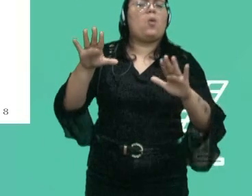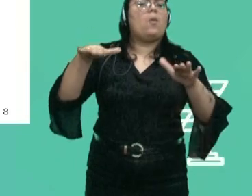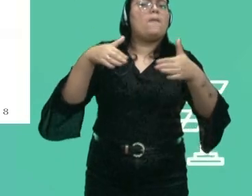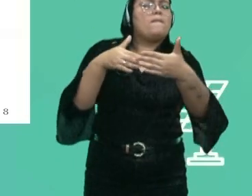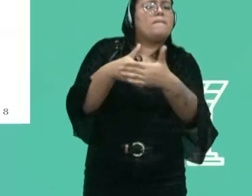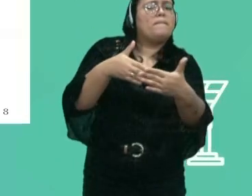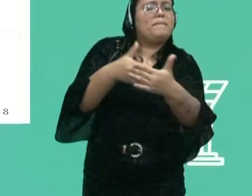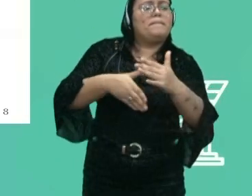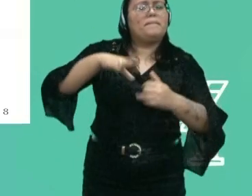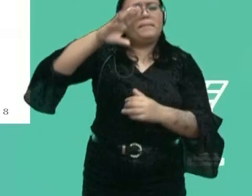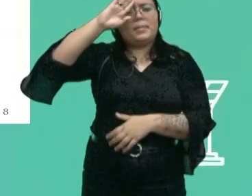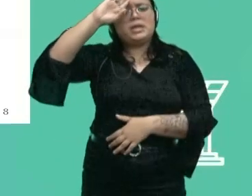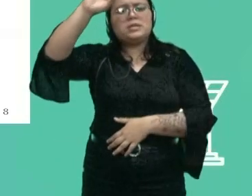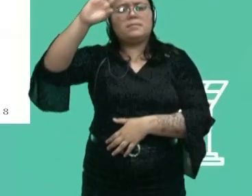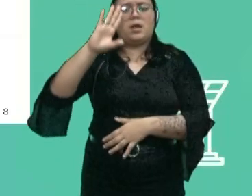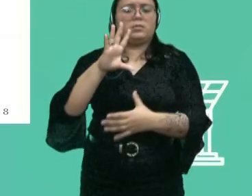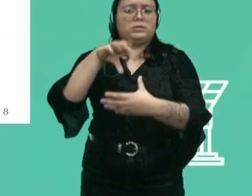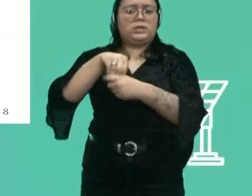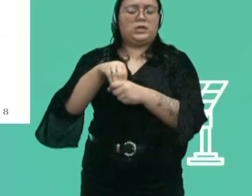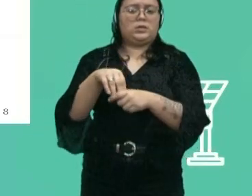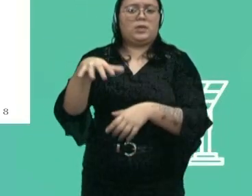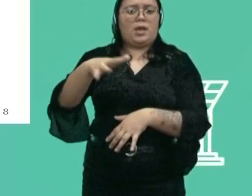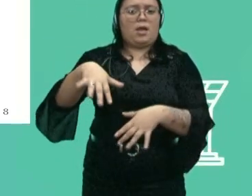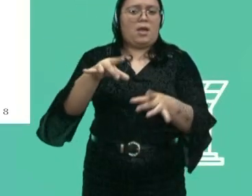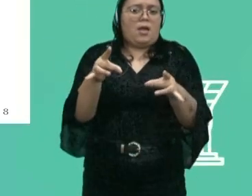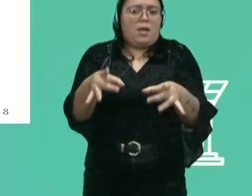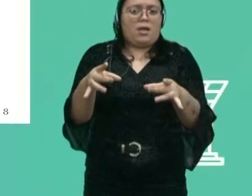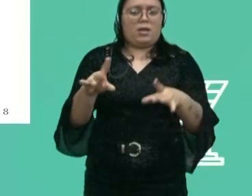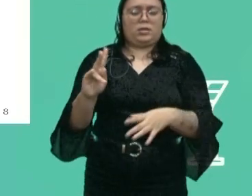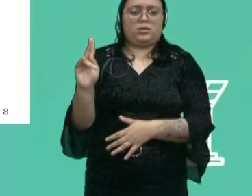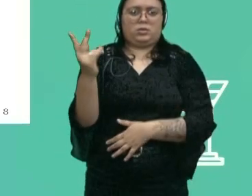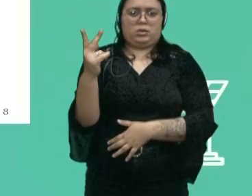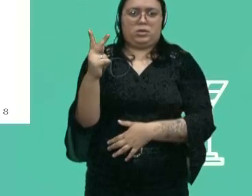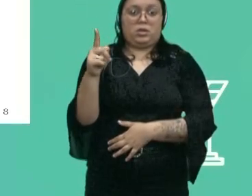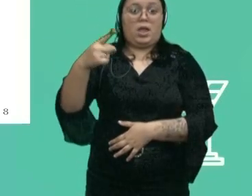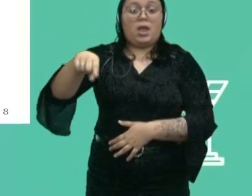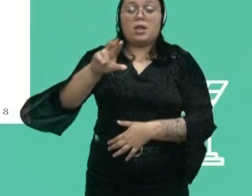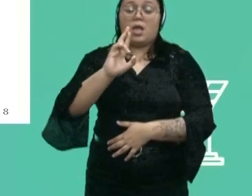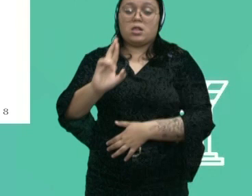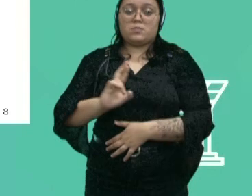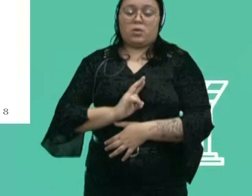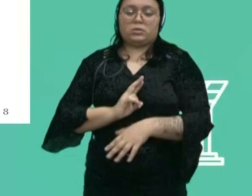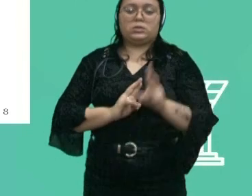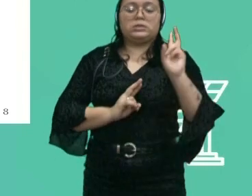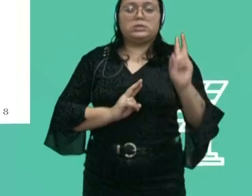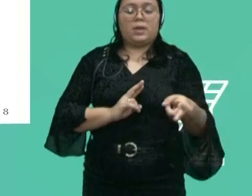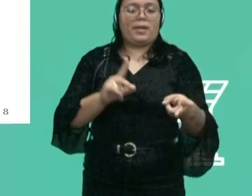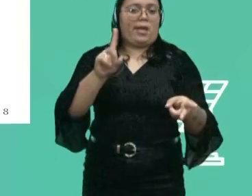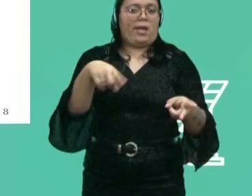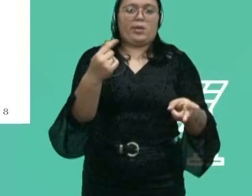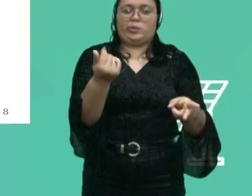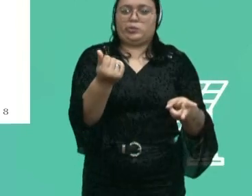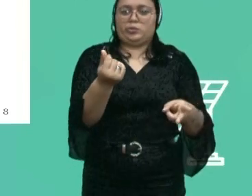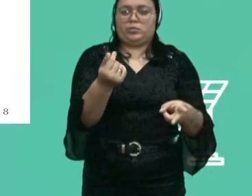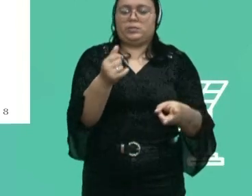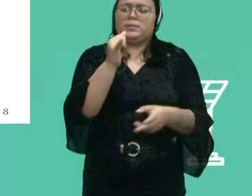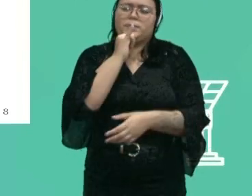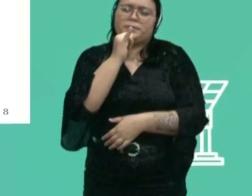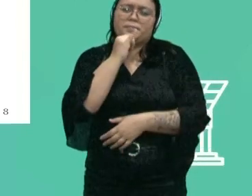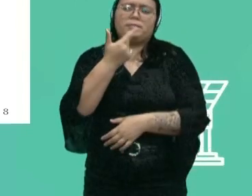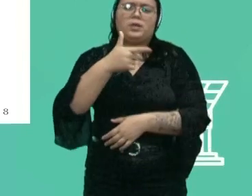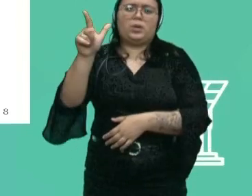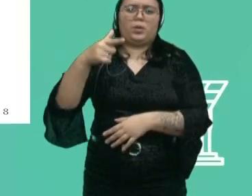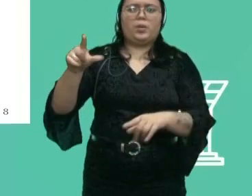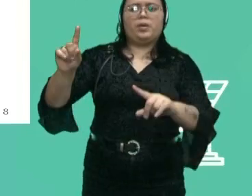hydrogen market adoption? And you can see overwhelmingly the respondents said cost. There are many other challenges, though, for hydrogen: sufficient infrastructure,